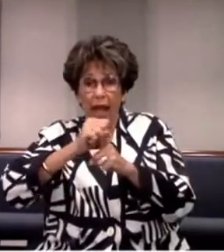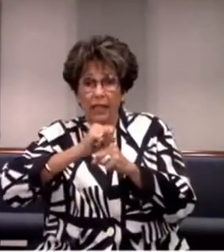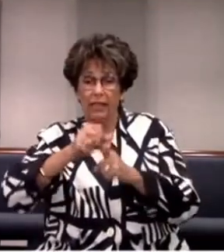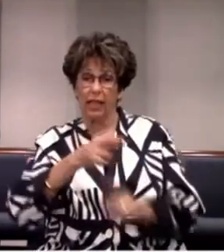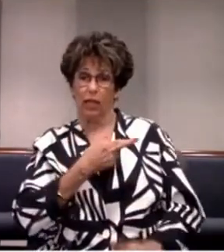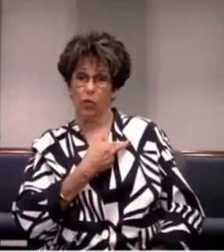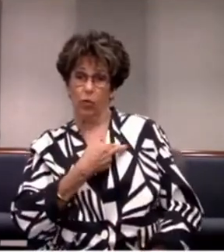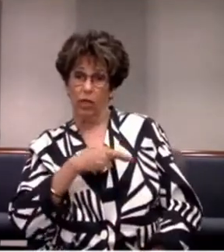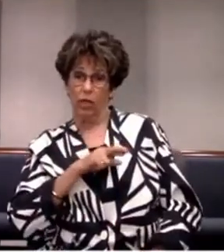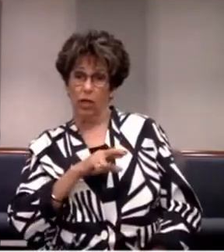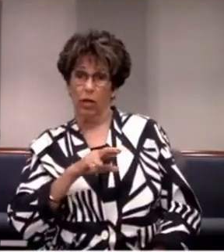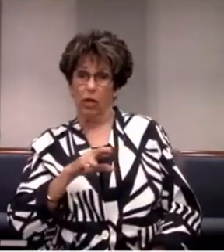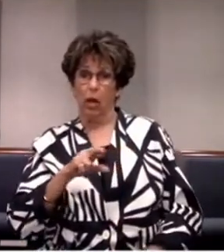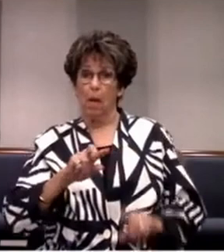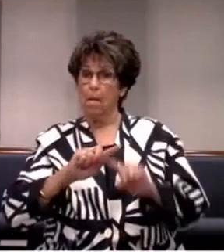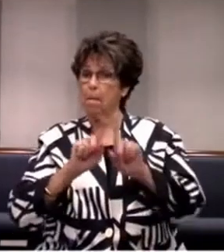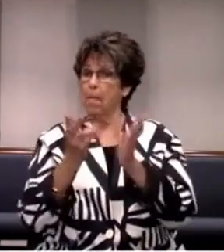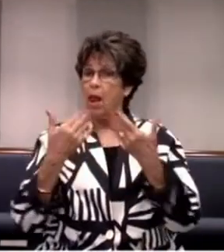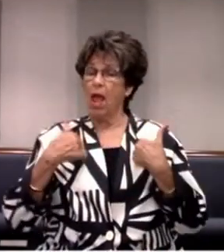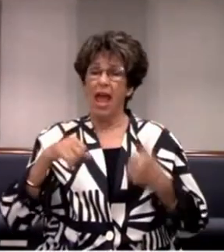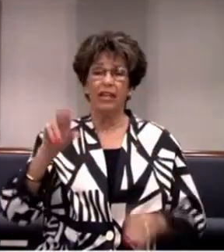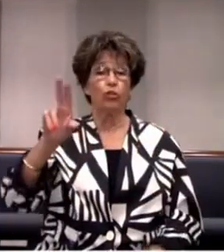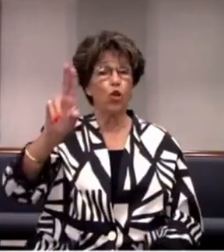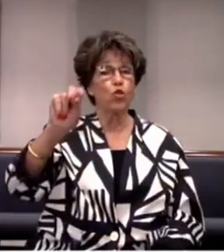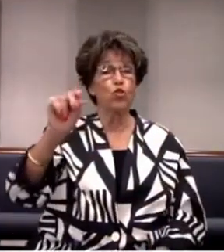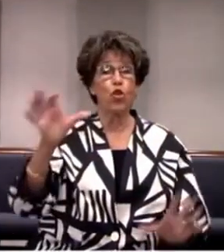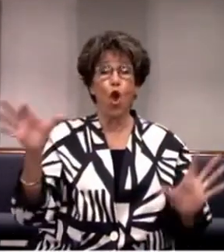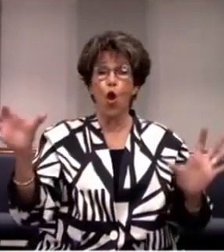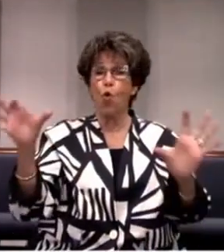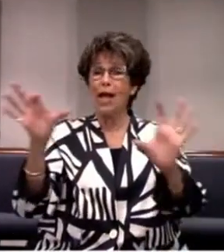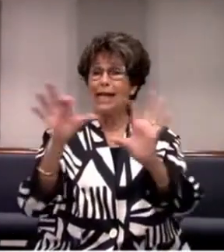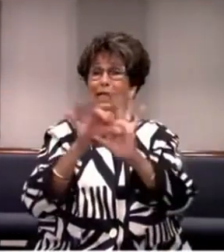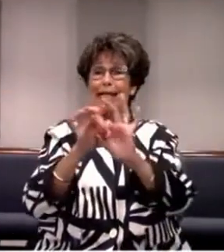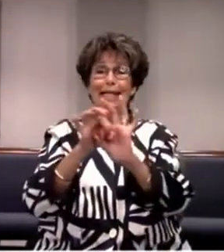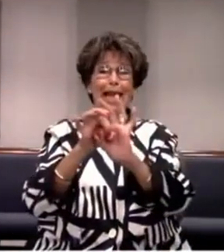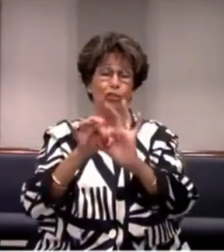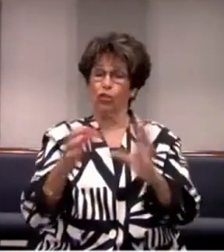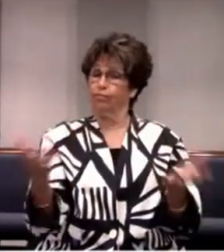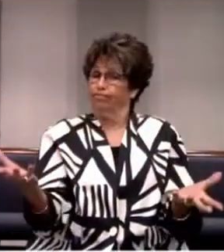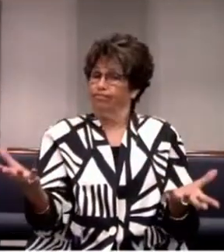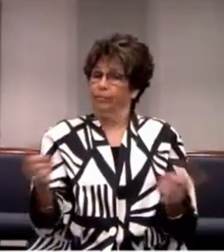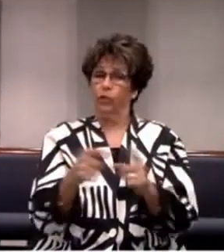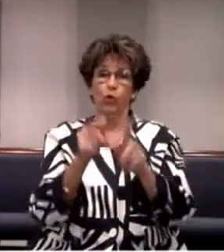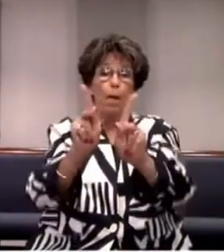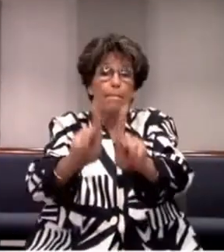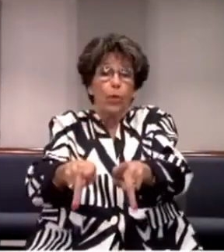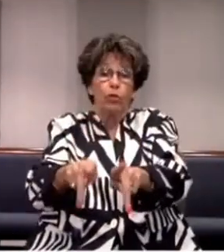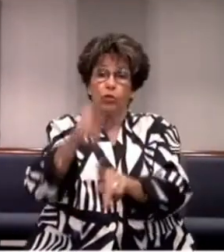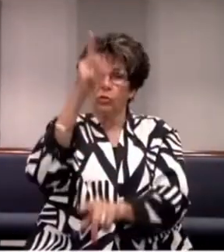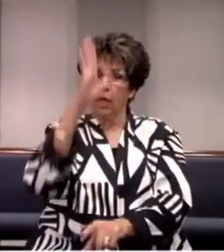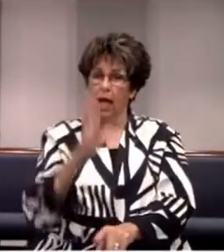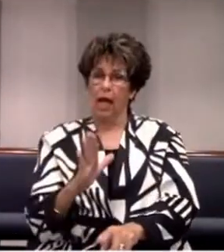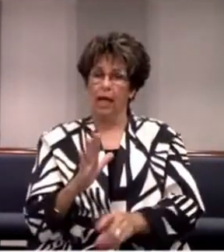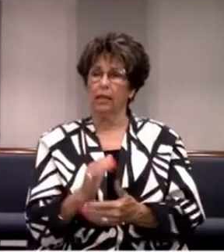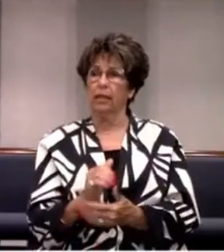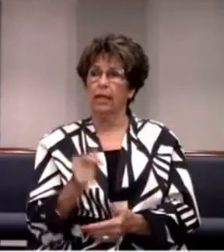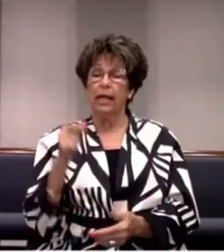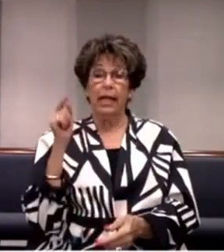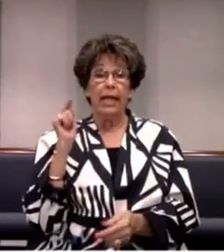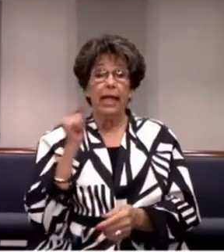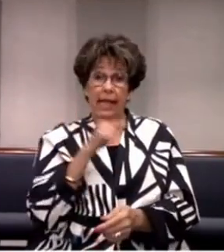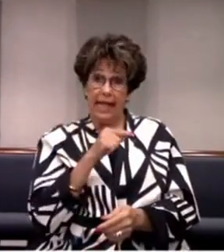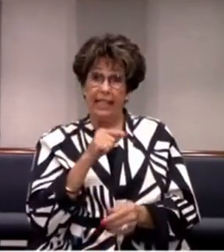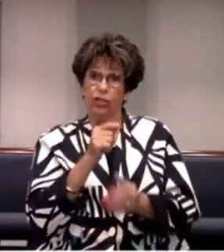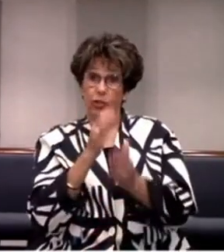no connection to a personal God. Oh, he's praying, but he ain't